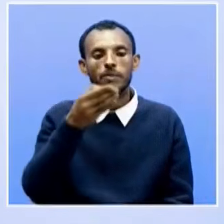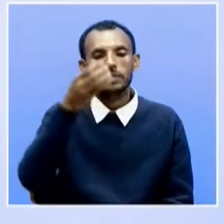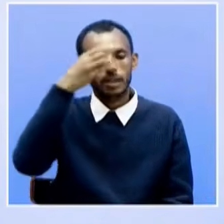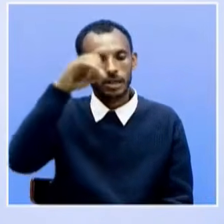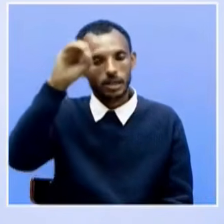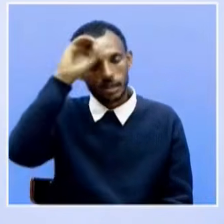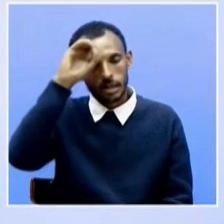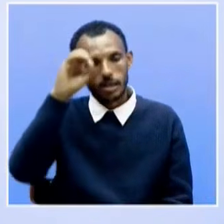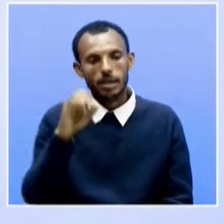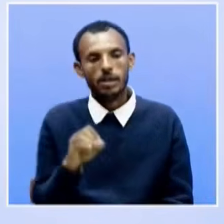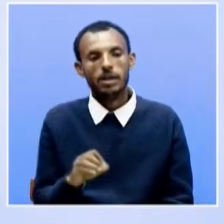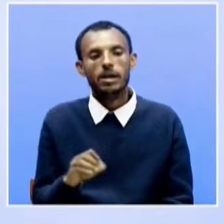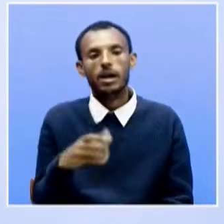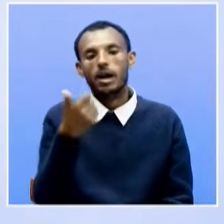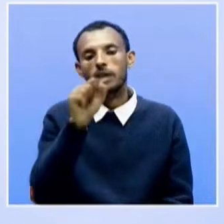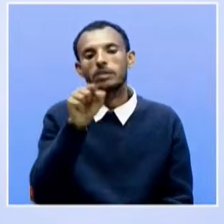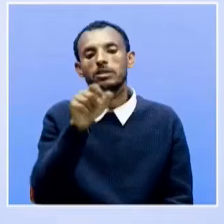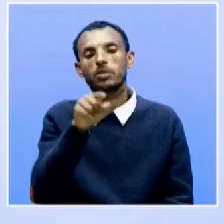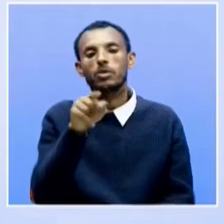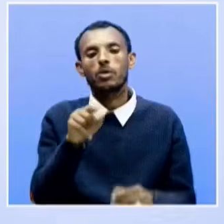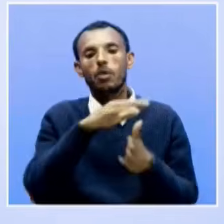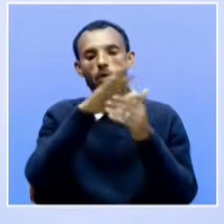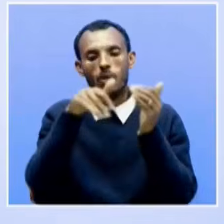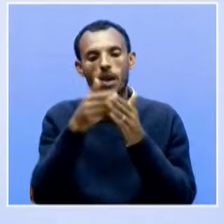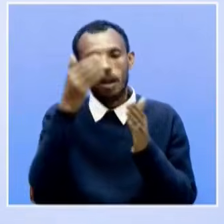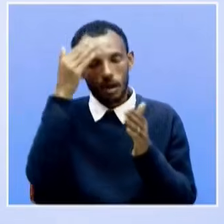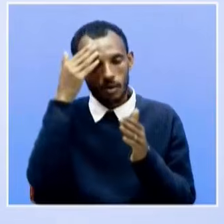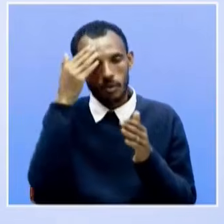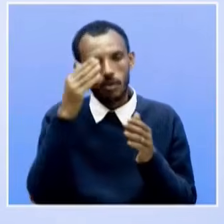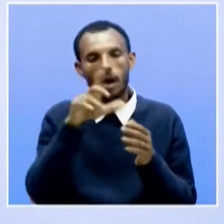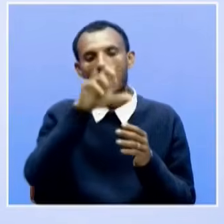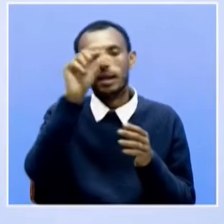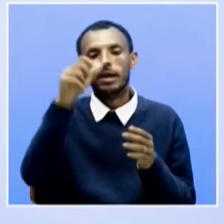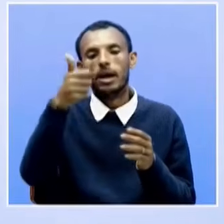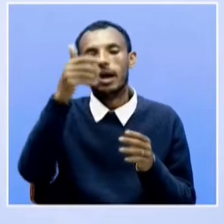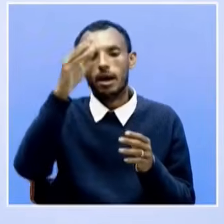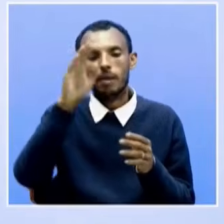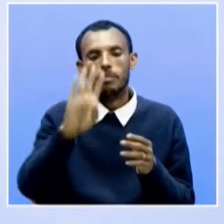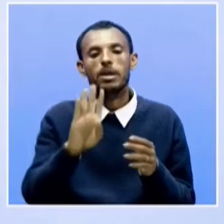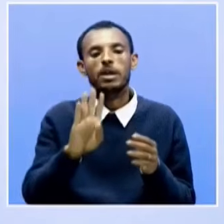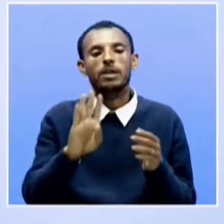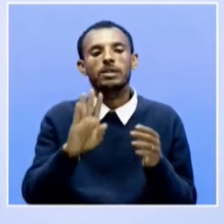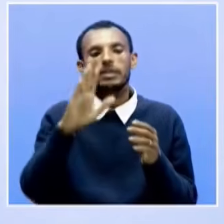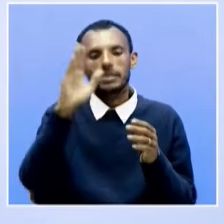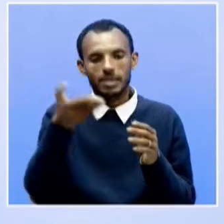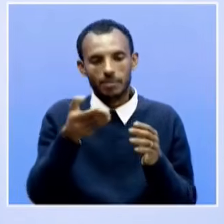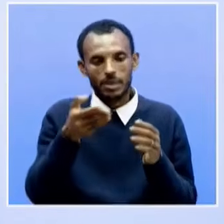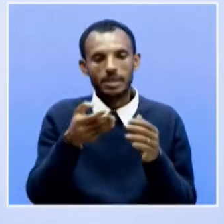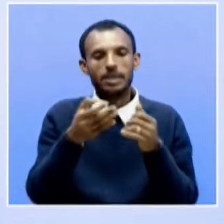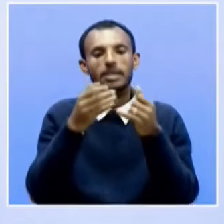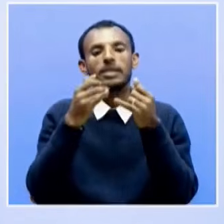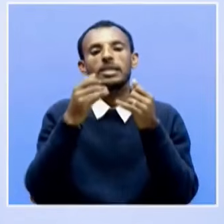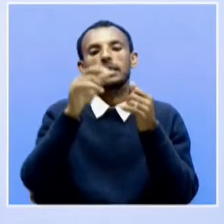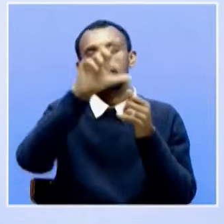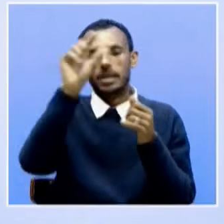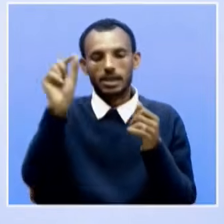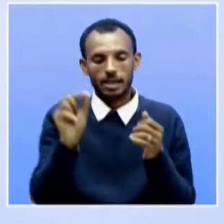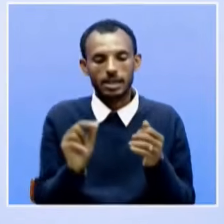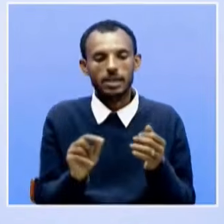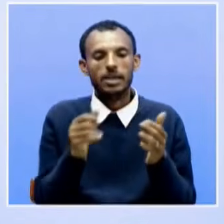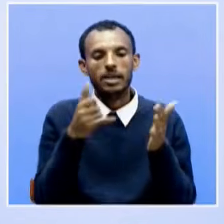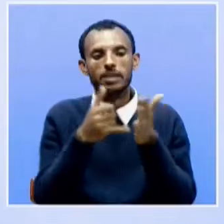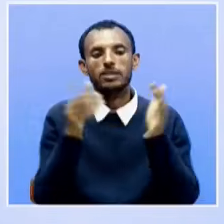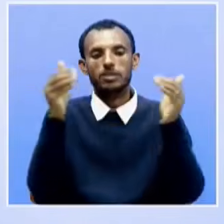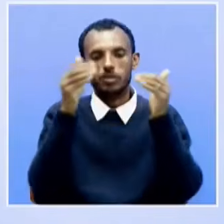arc AB. As you all know, arc AB is a semicircle, and a semicircle, the degree measure of a